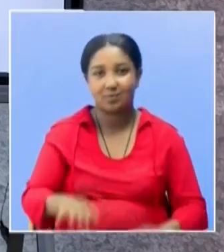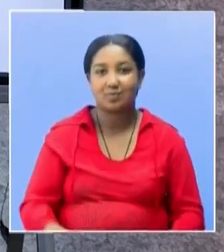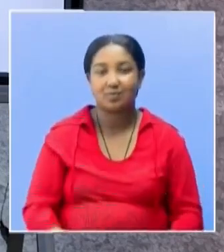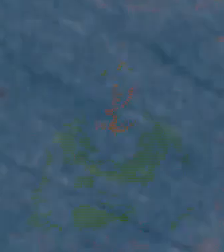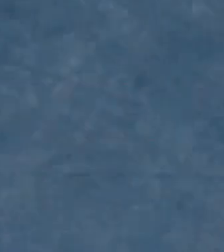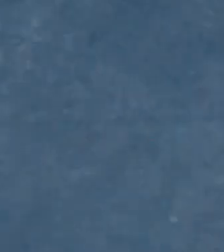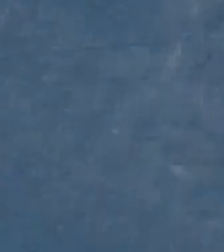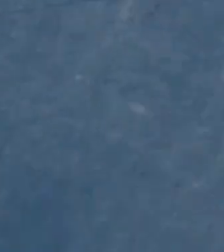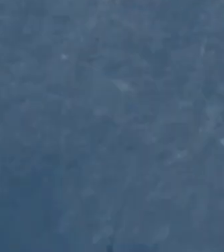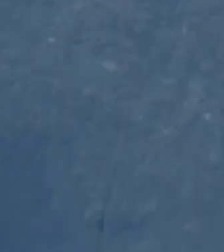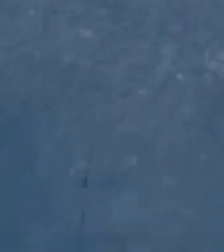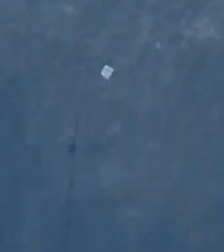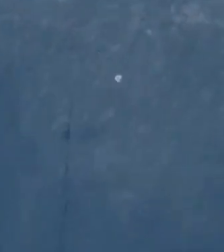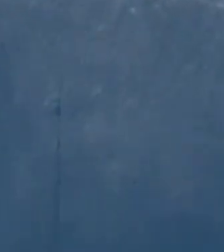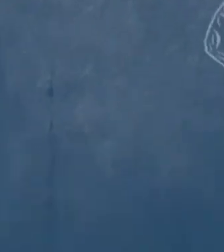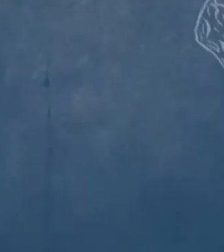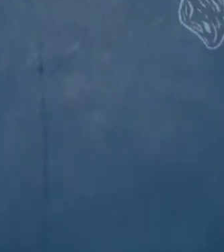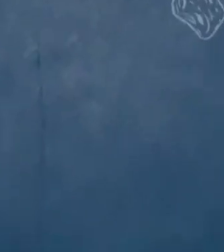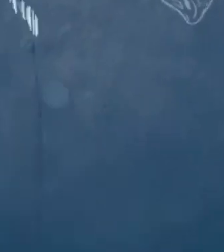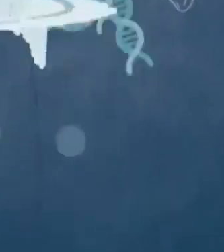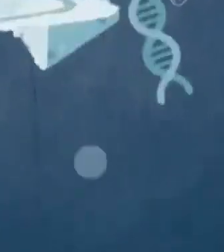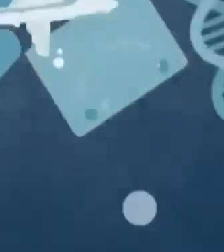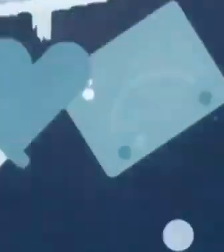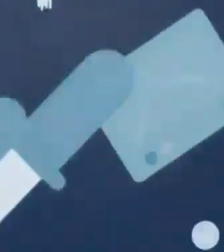you, bye.